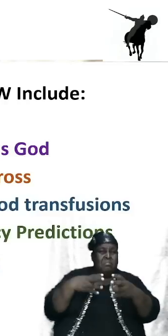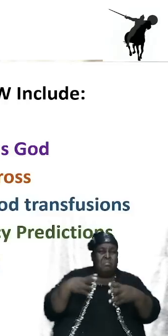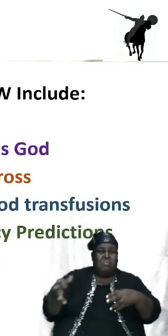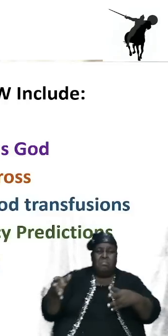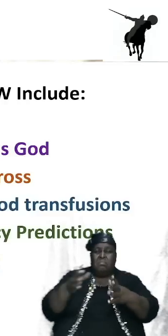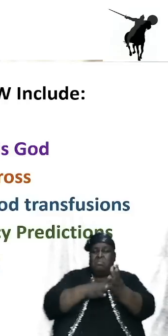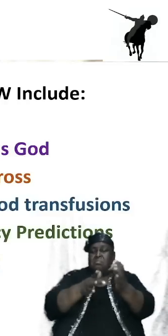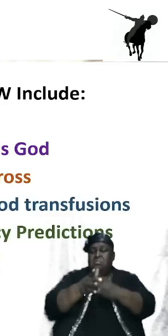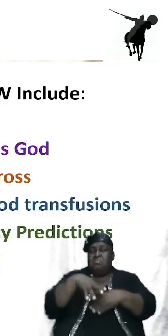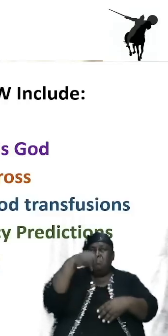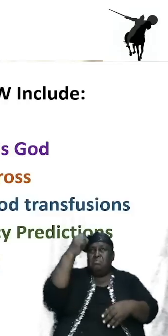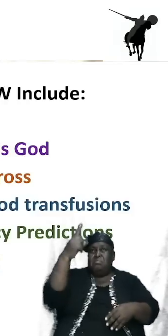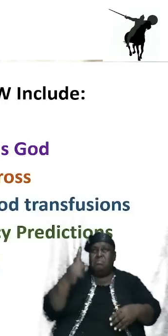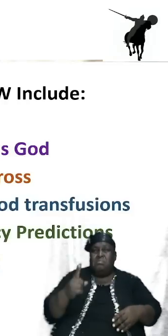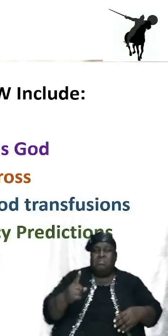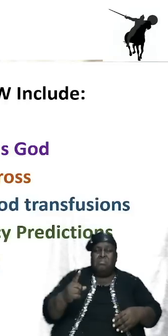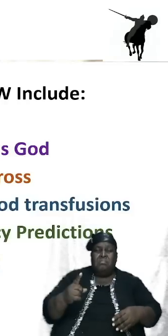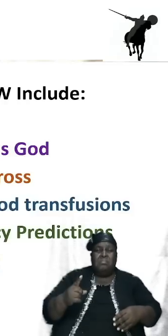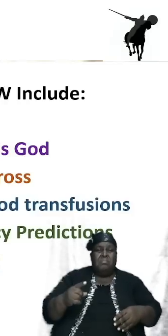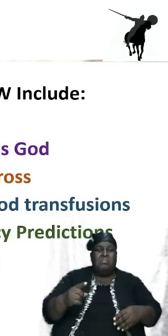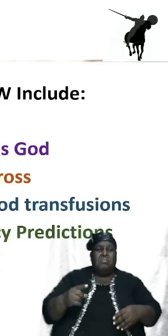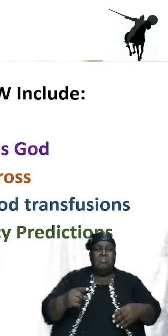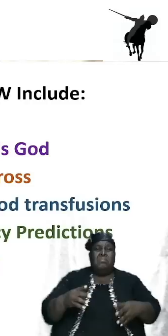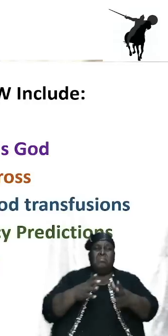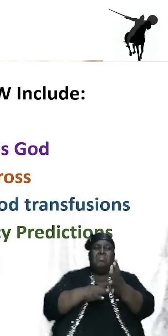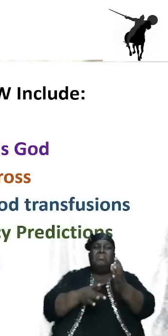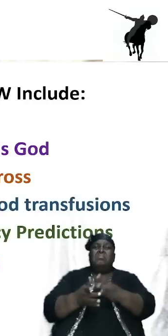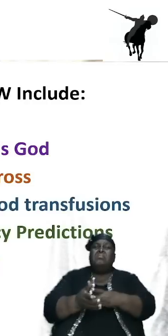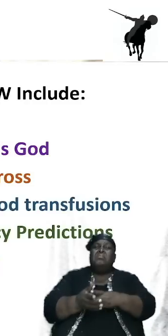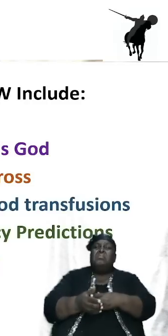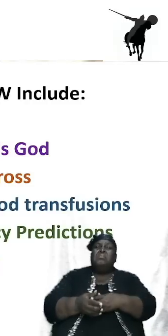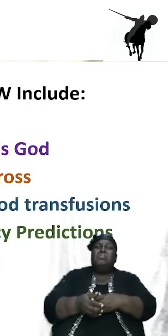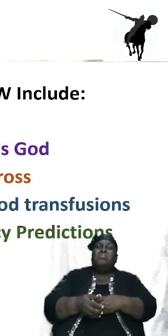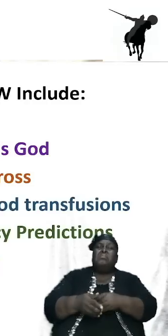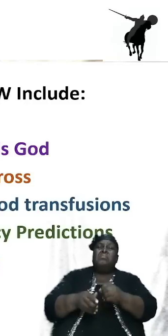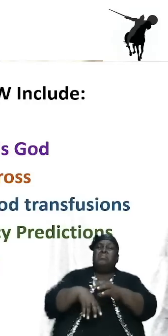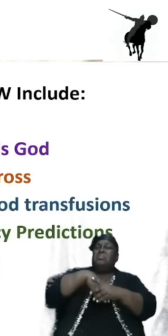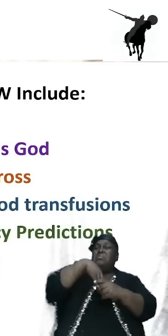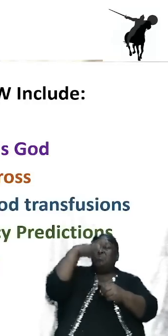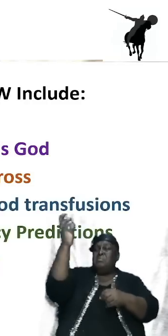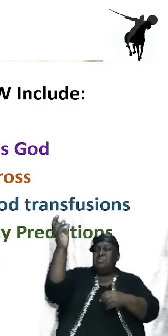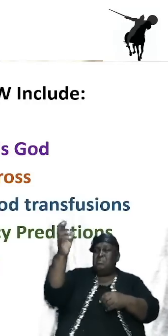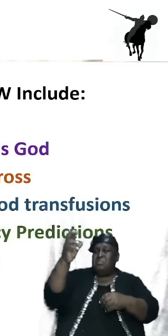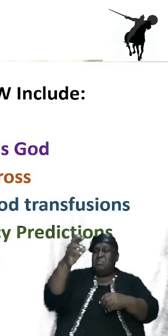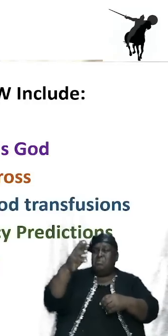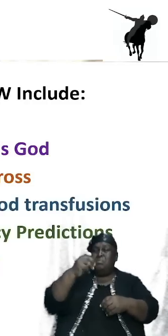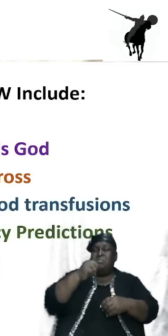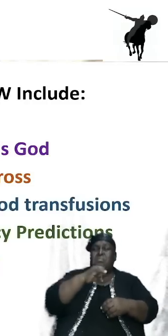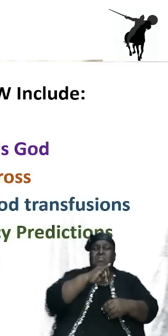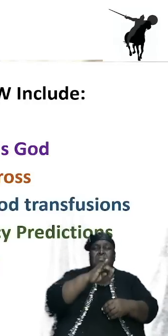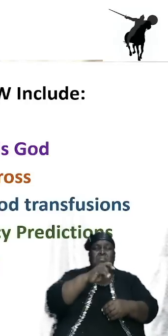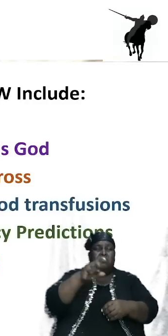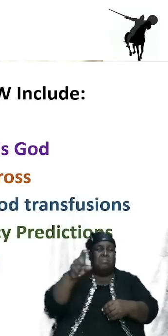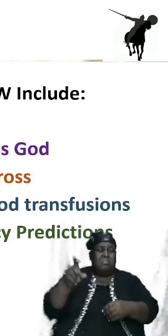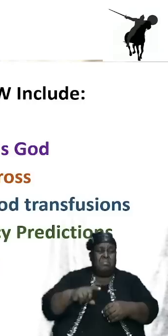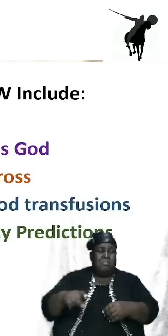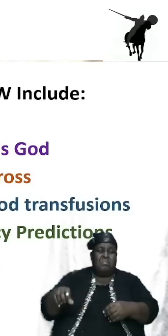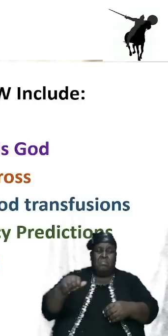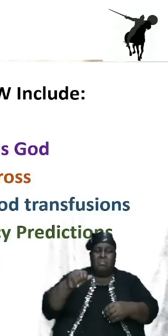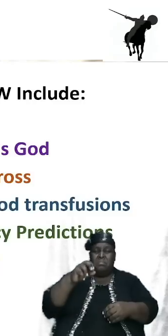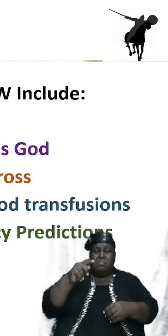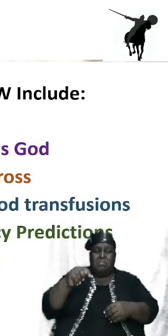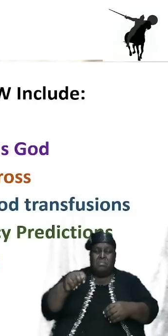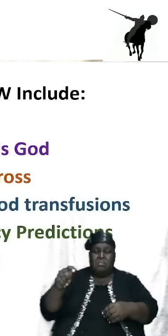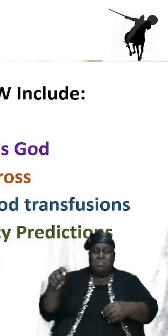Jesus coming. As a matter of fact, they came out of the Millerites movement. And the Millerites believed that God was going to come back at a